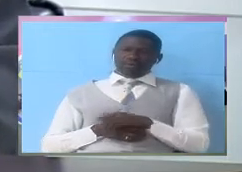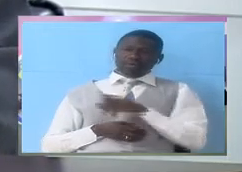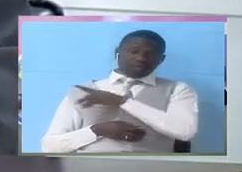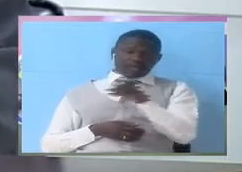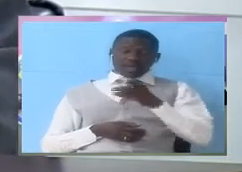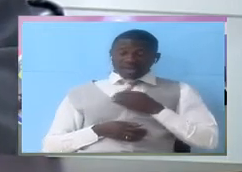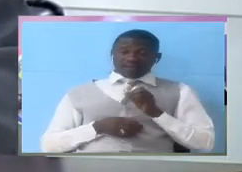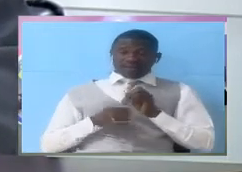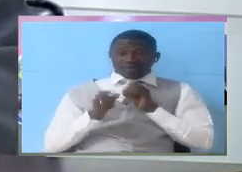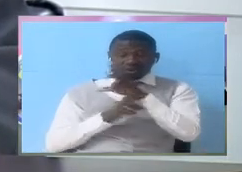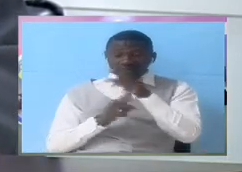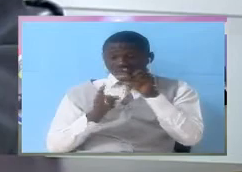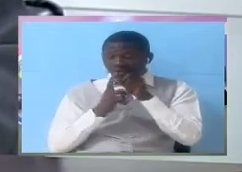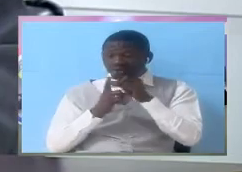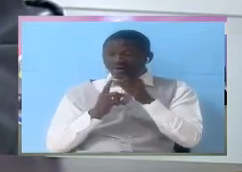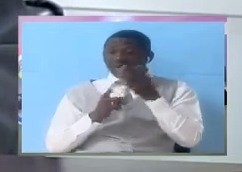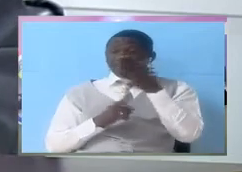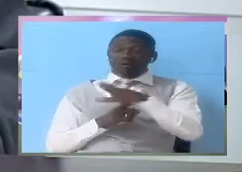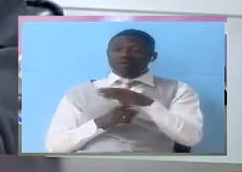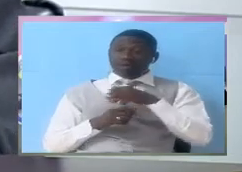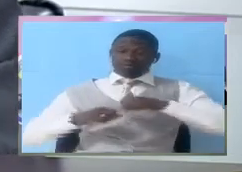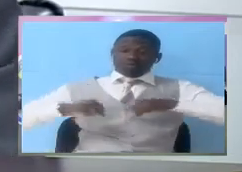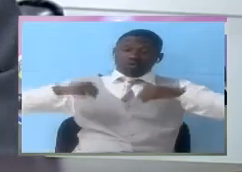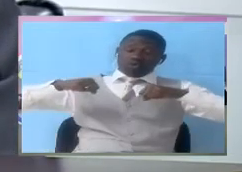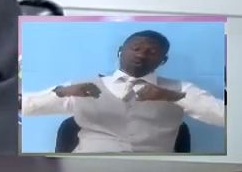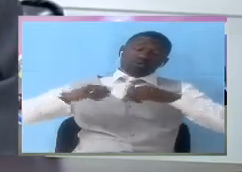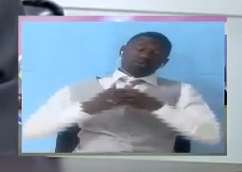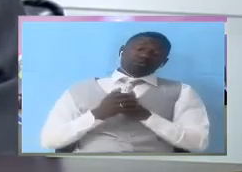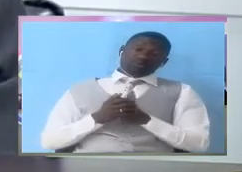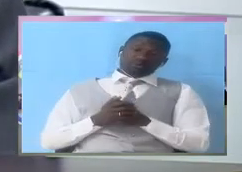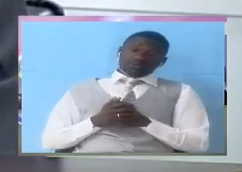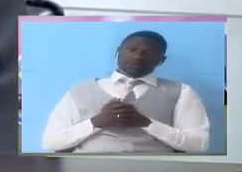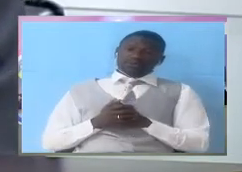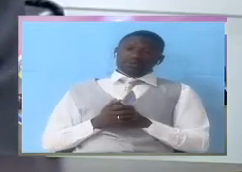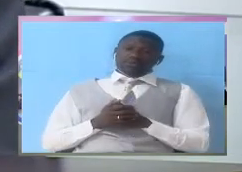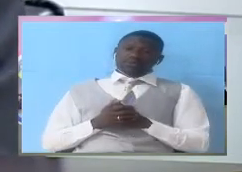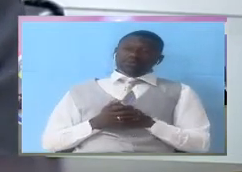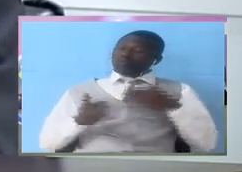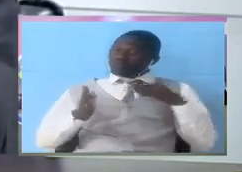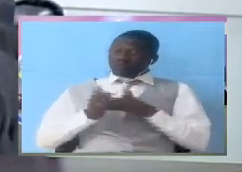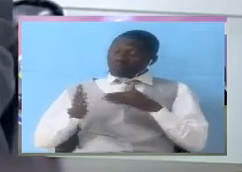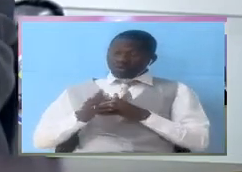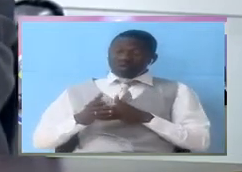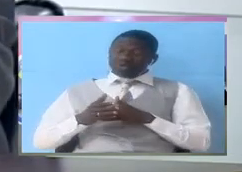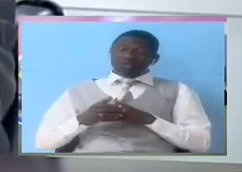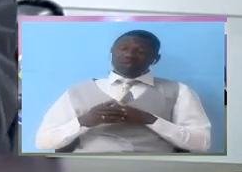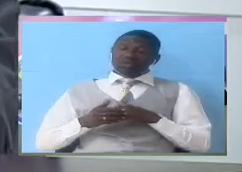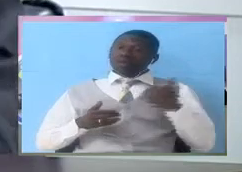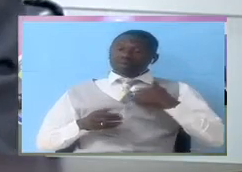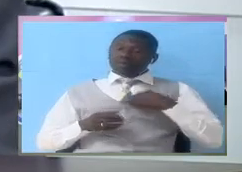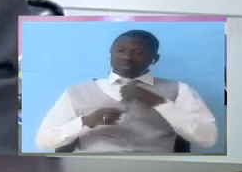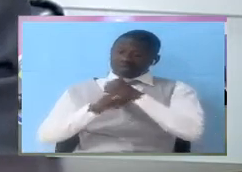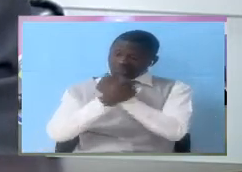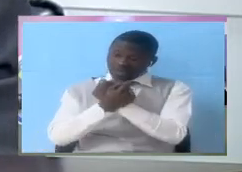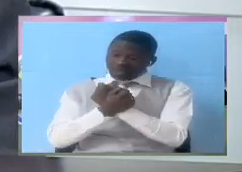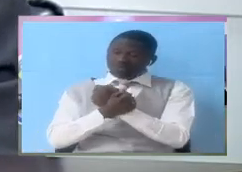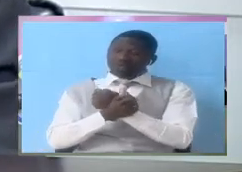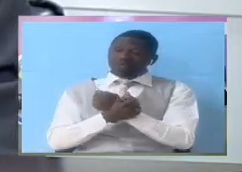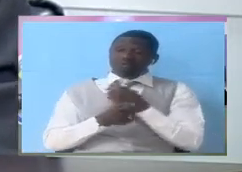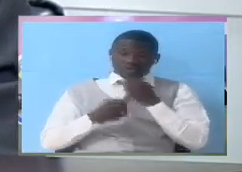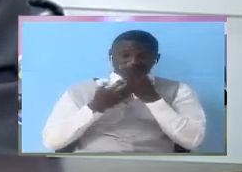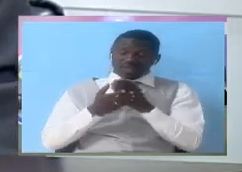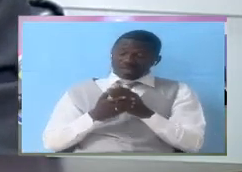their boss. Dañ je am digal bo xamne mu ngi tukke ci sen boss. Boss the detainees to say the so-called truth. Nañ forcé di téni ci